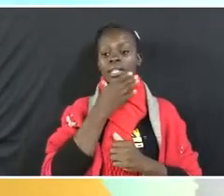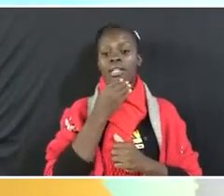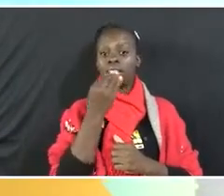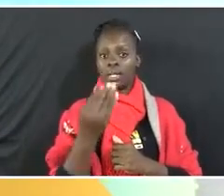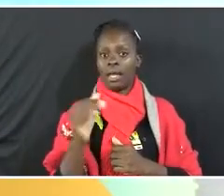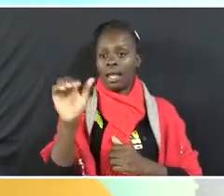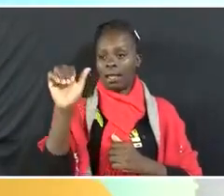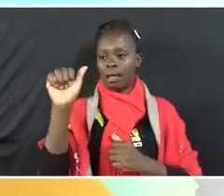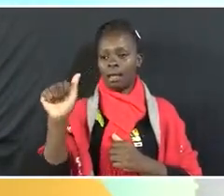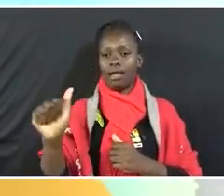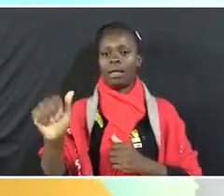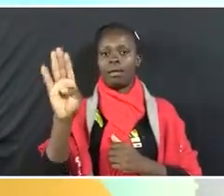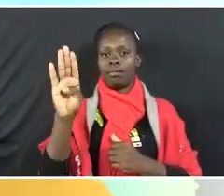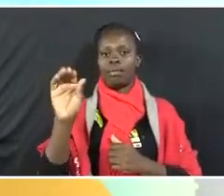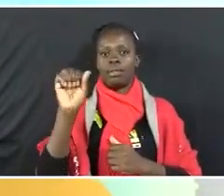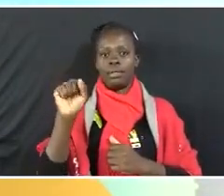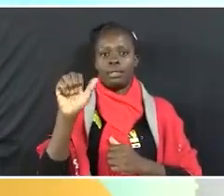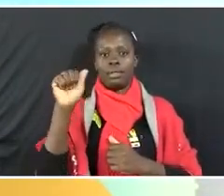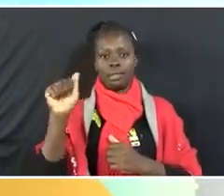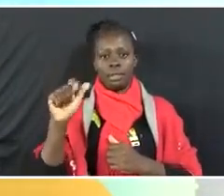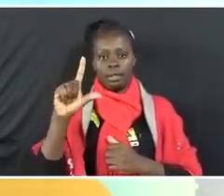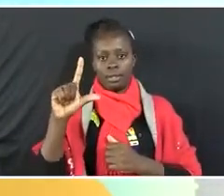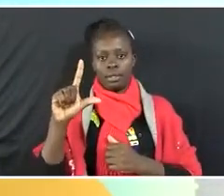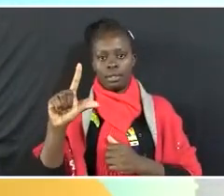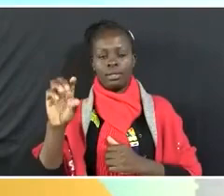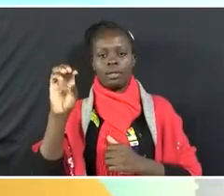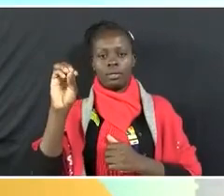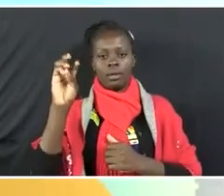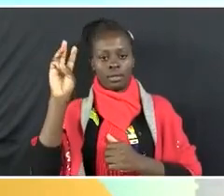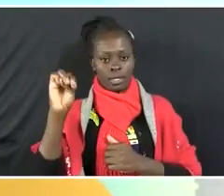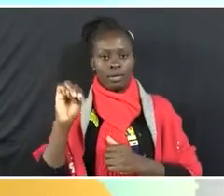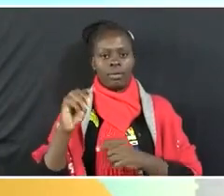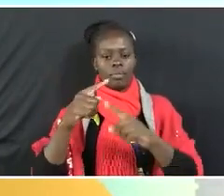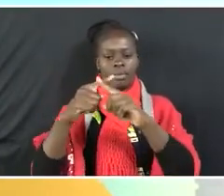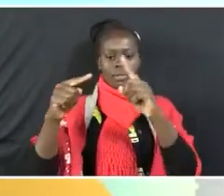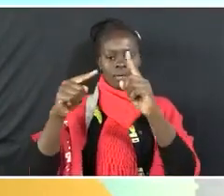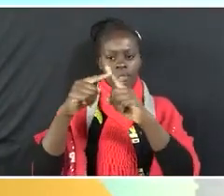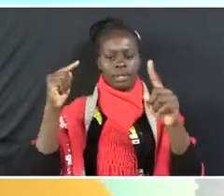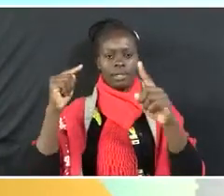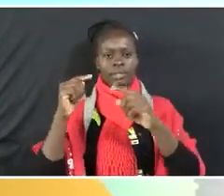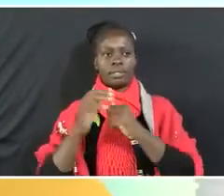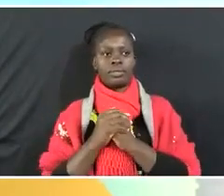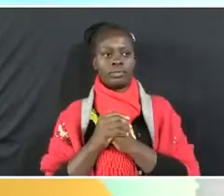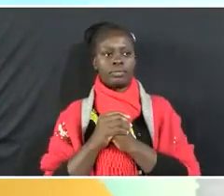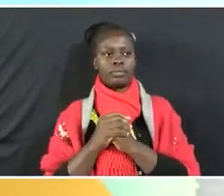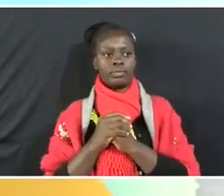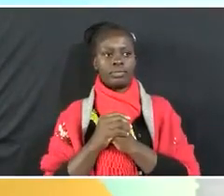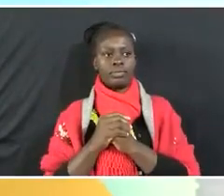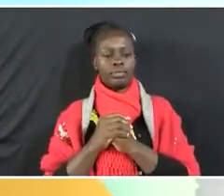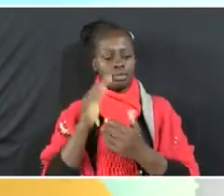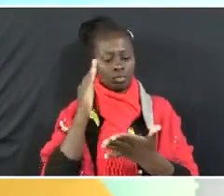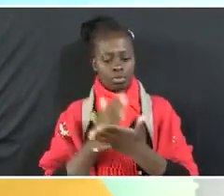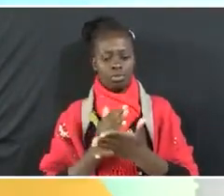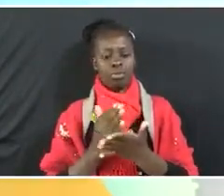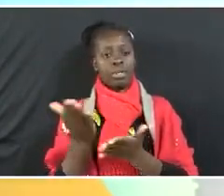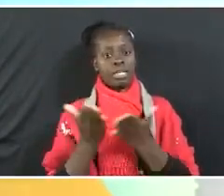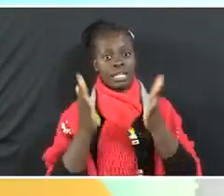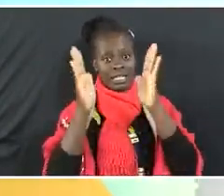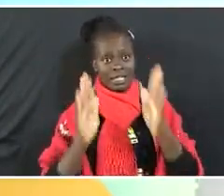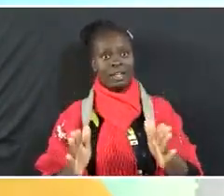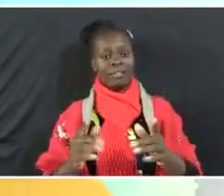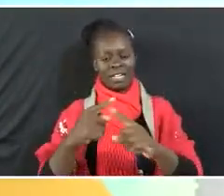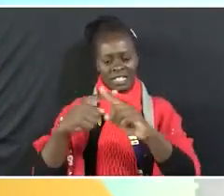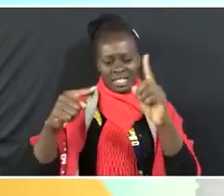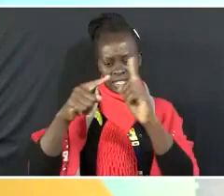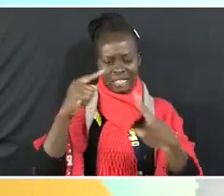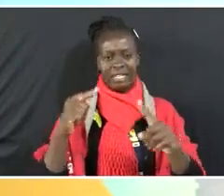In fact, Joab went and killed Absalom. Ensured that Absalom is dead. The one who was told to